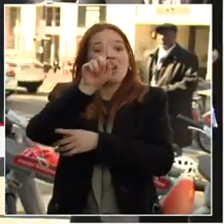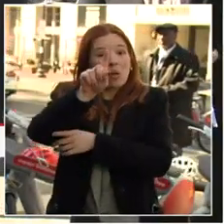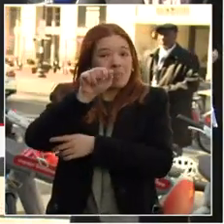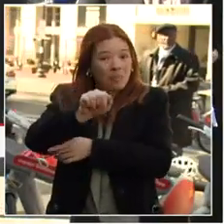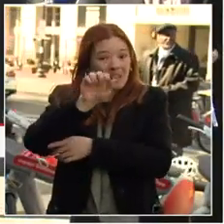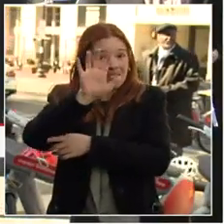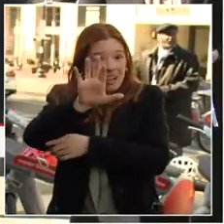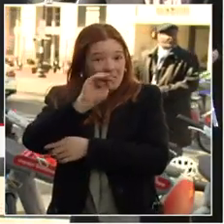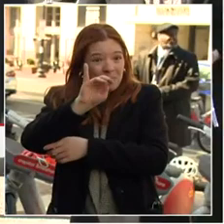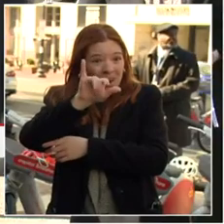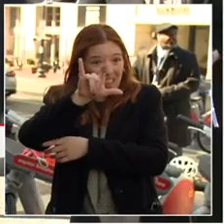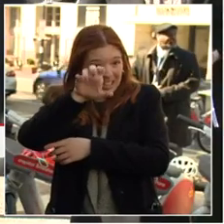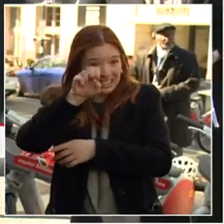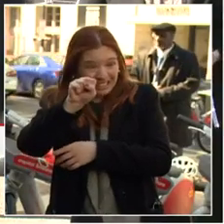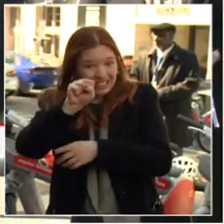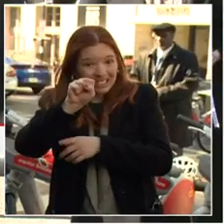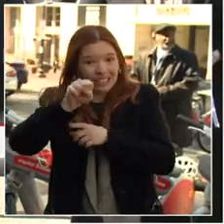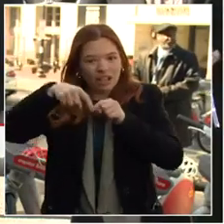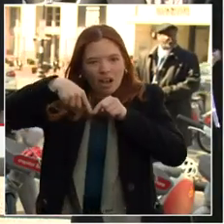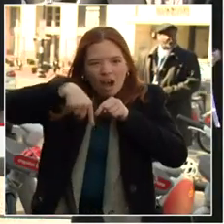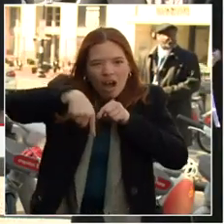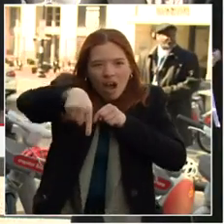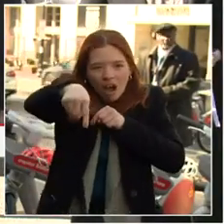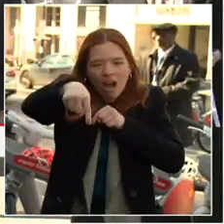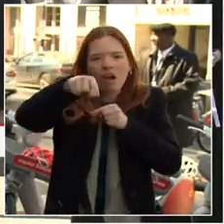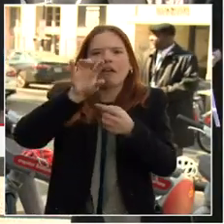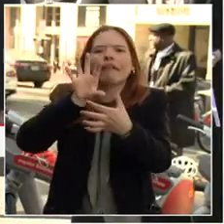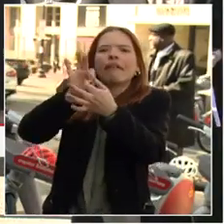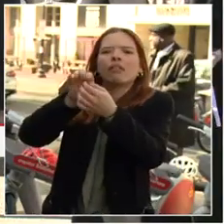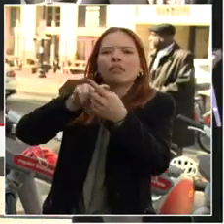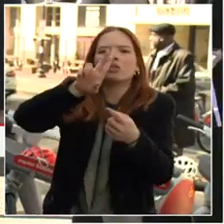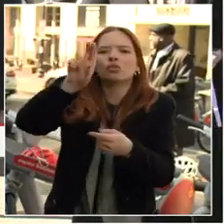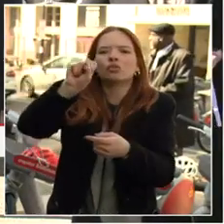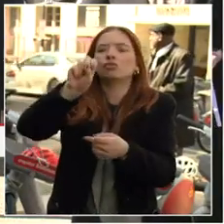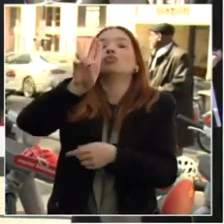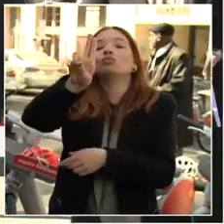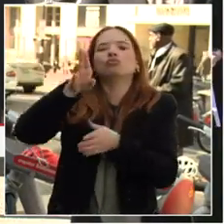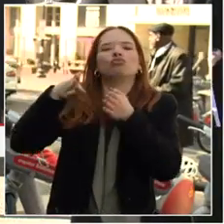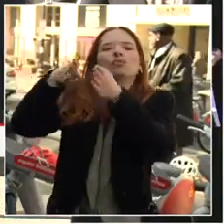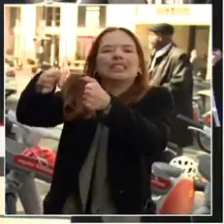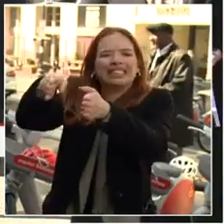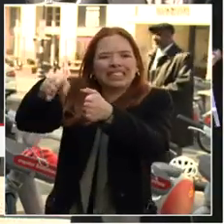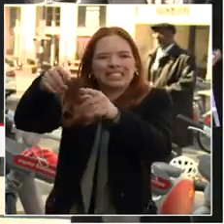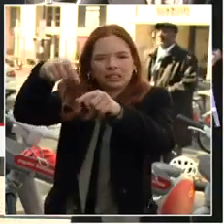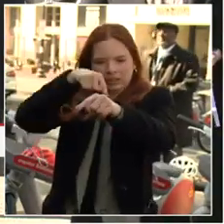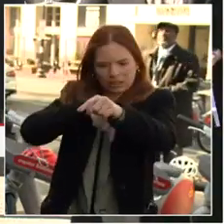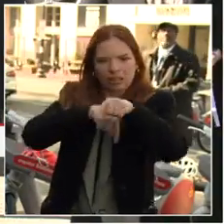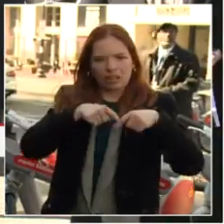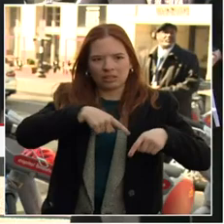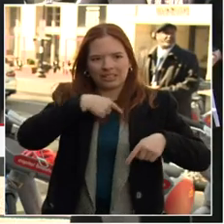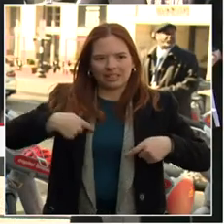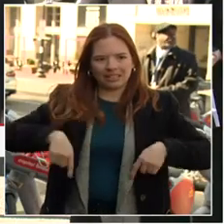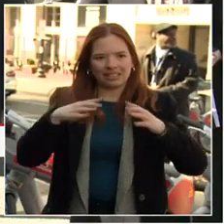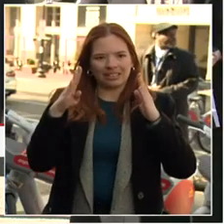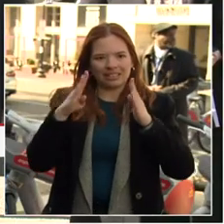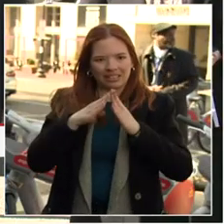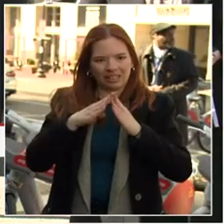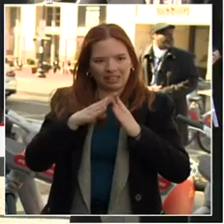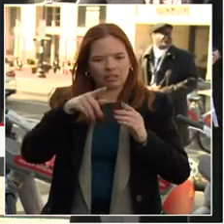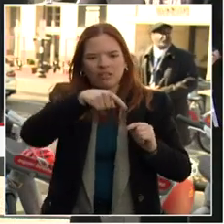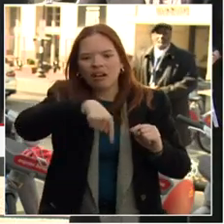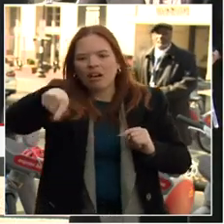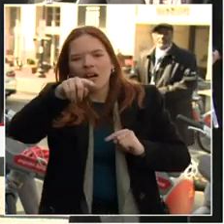Street to our downtown at Pennsylvania Avenue and onward to the National Mall.